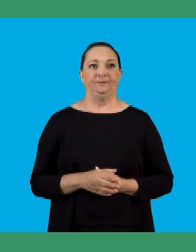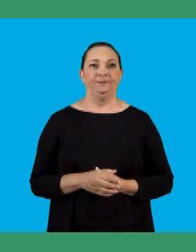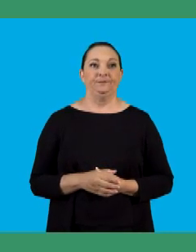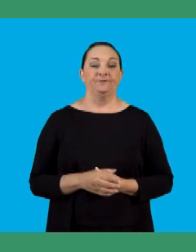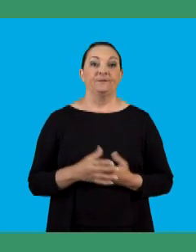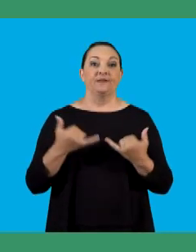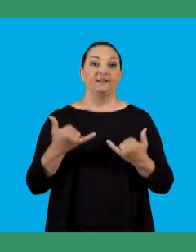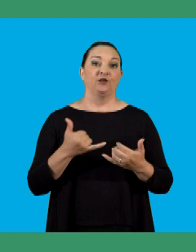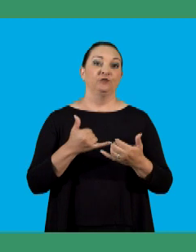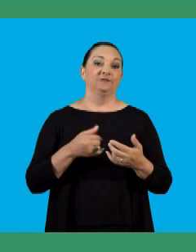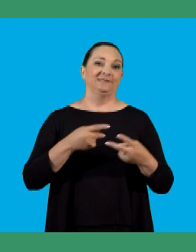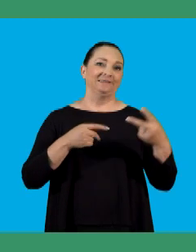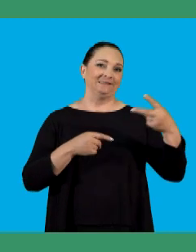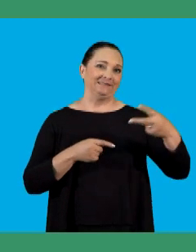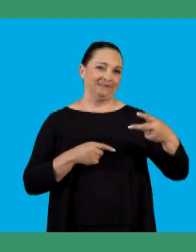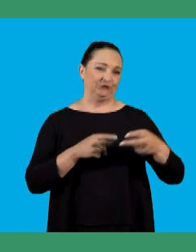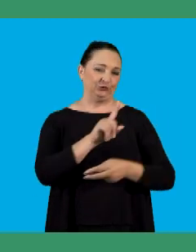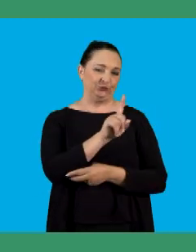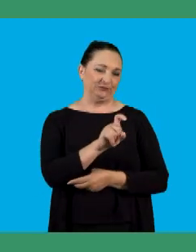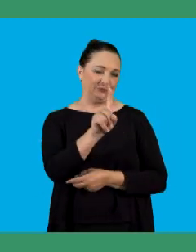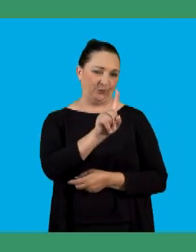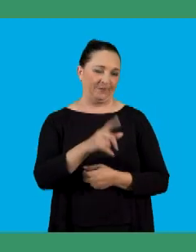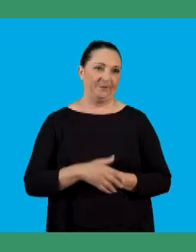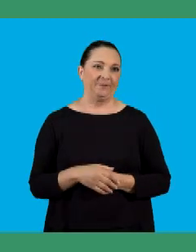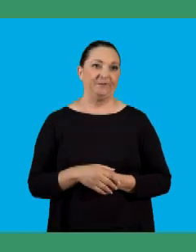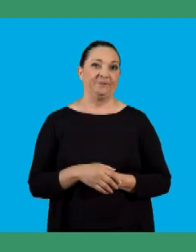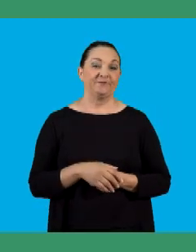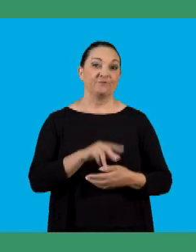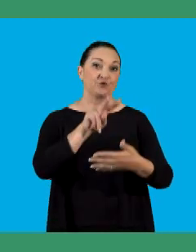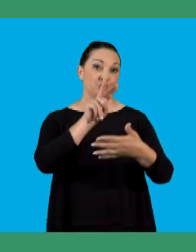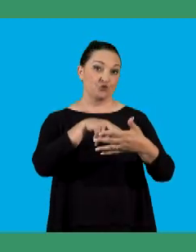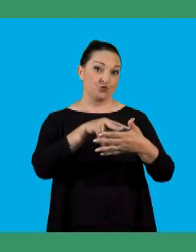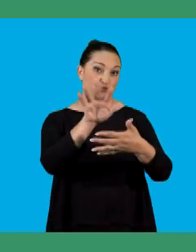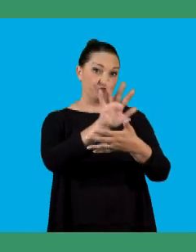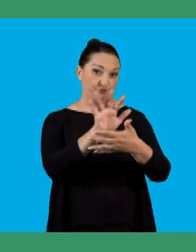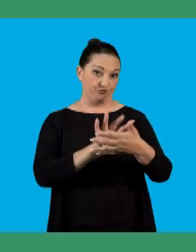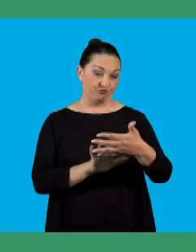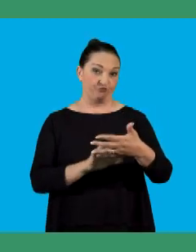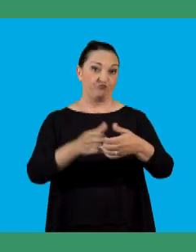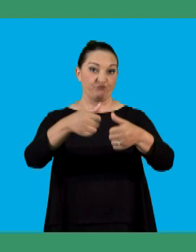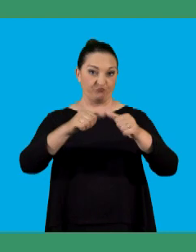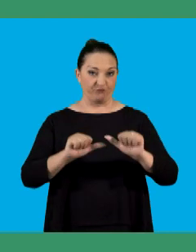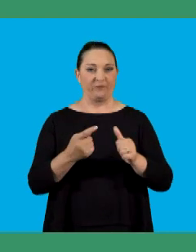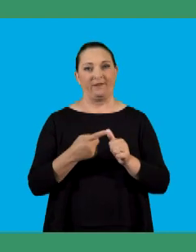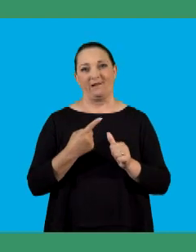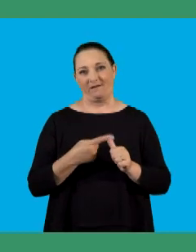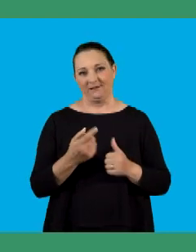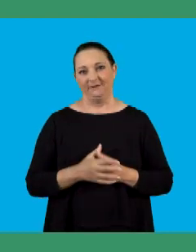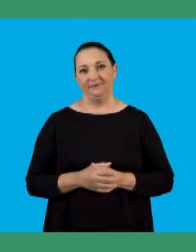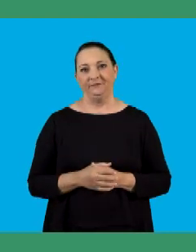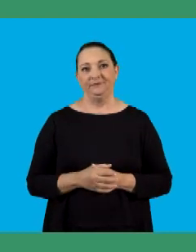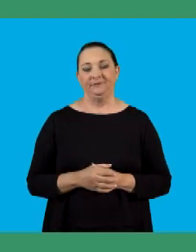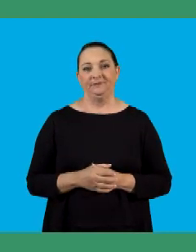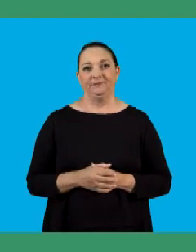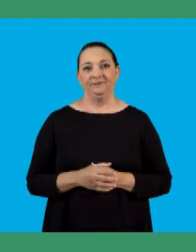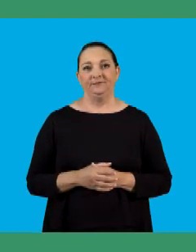Now let's look at our second practice question, which says, read the scenario and answer the following